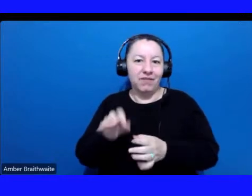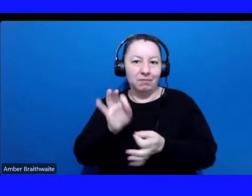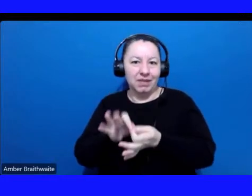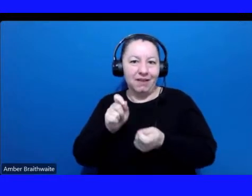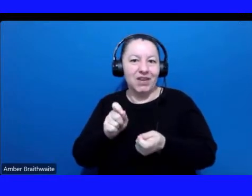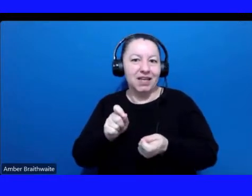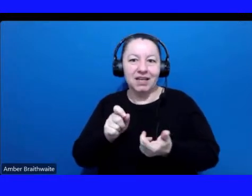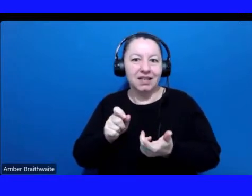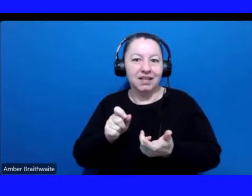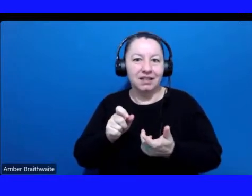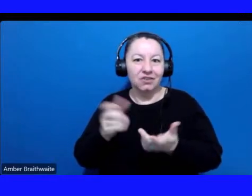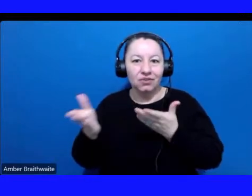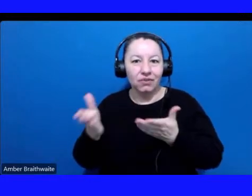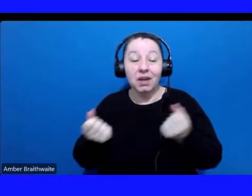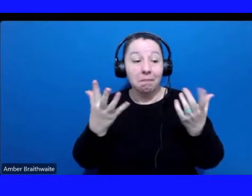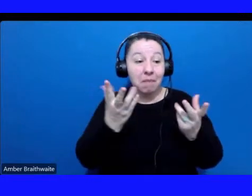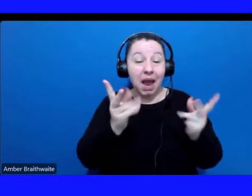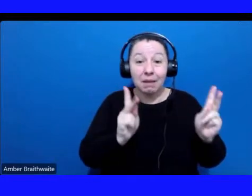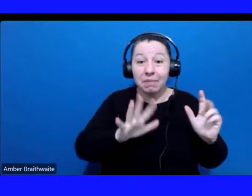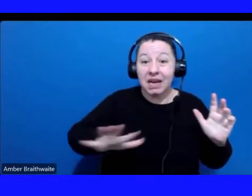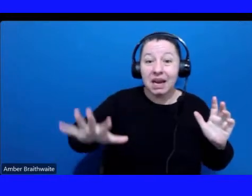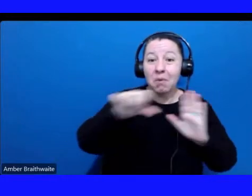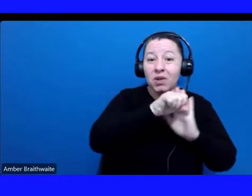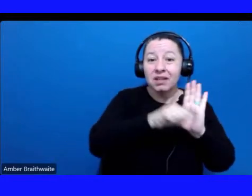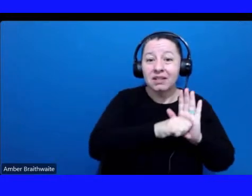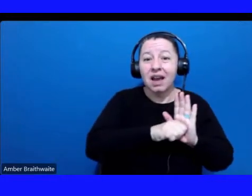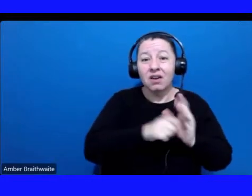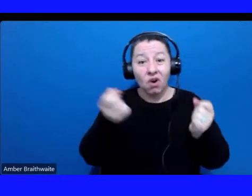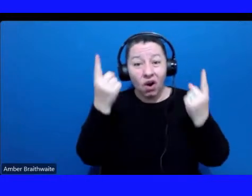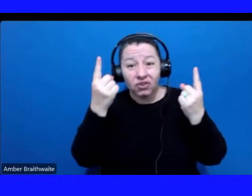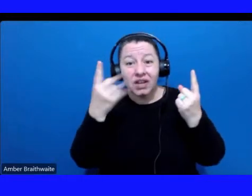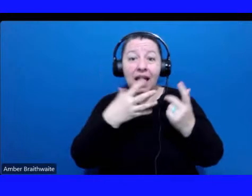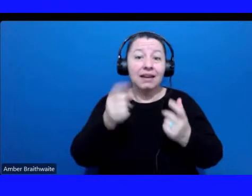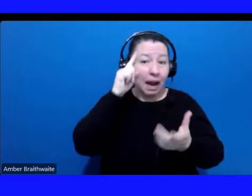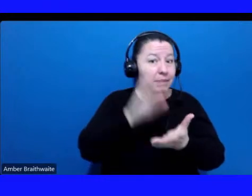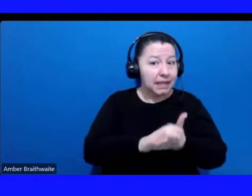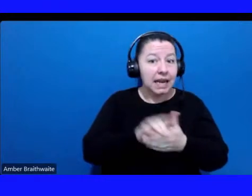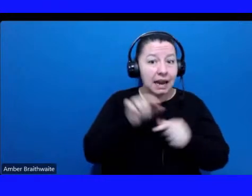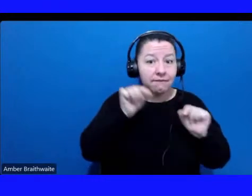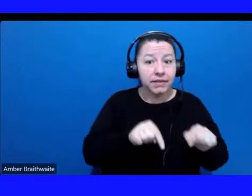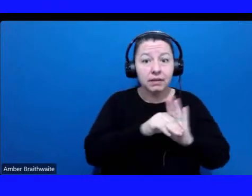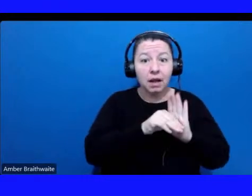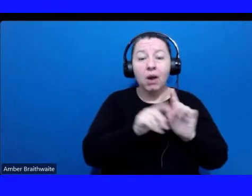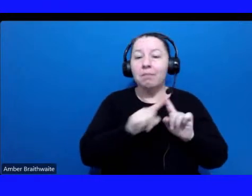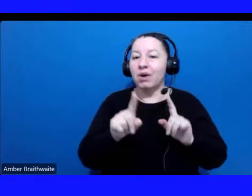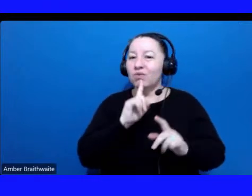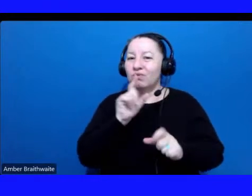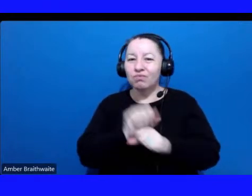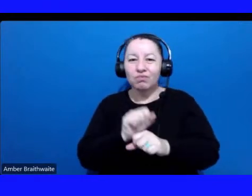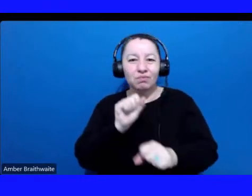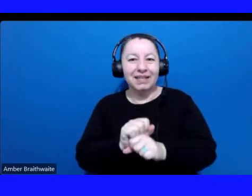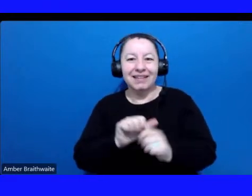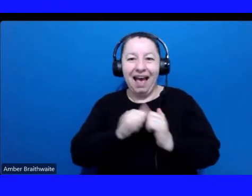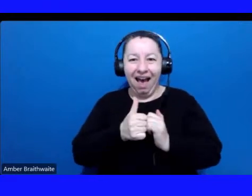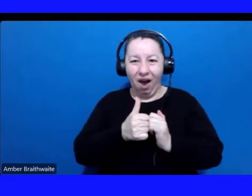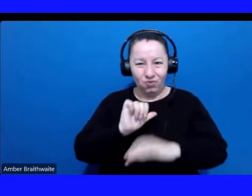Barbara, Yes, and just Mitch? briefly, Mhm, just sure. briefly. Yeah, Barbara. A wonderful model.